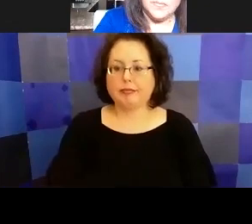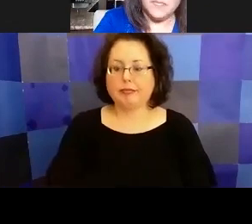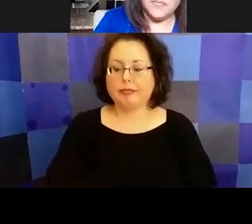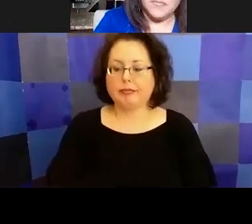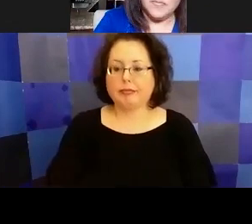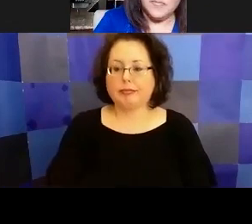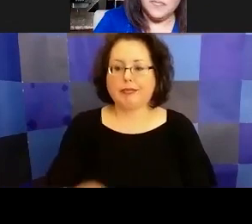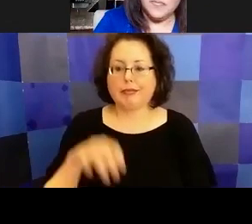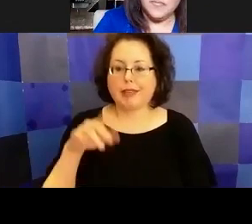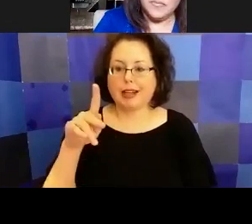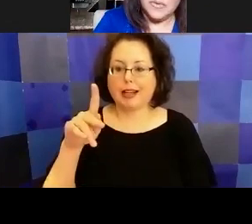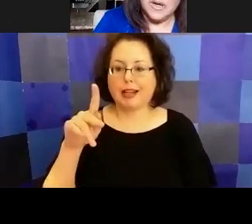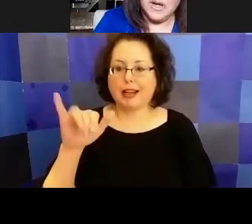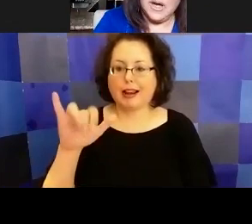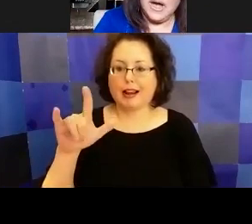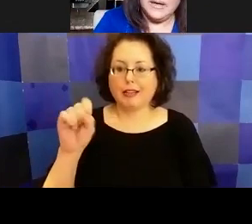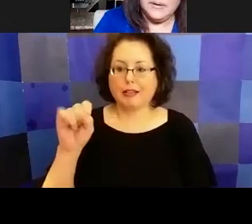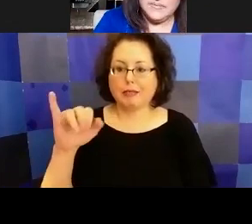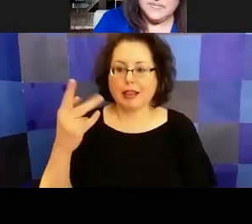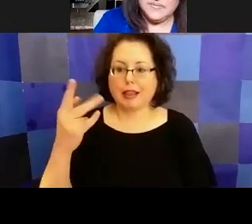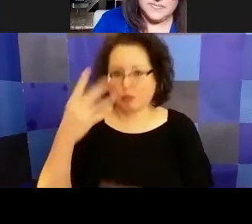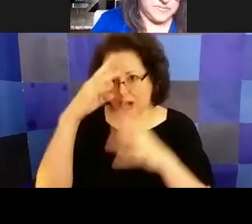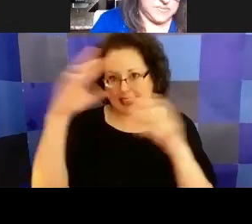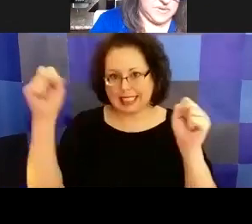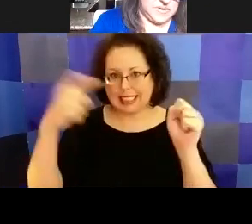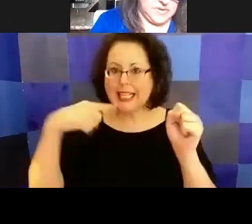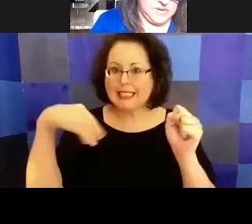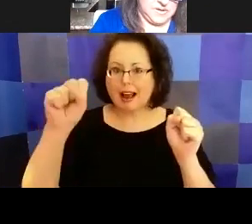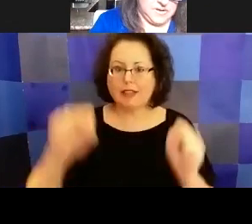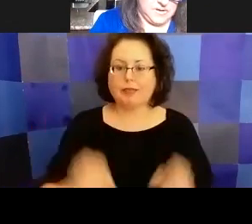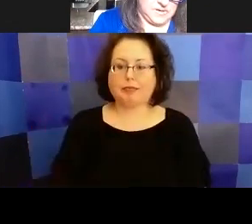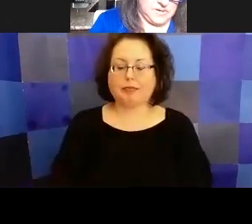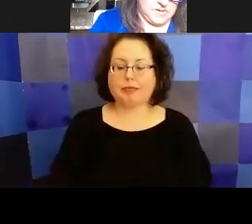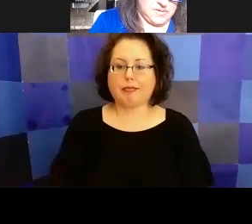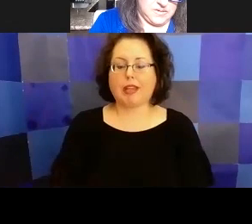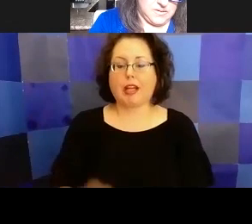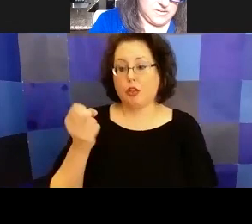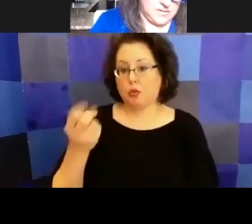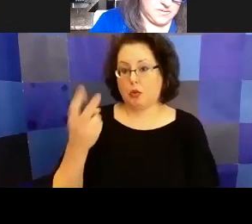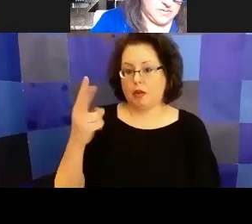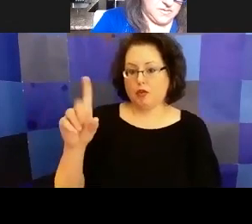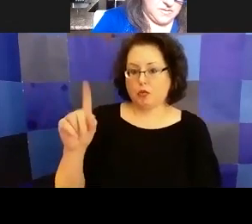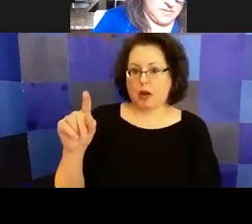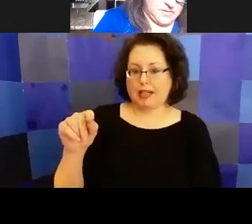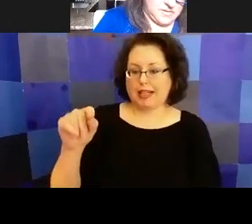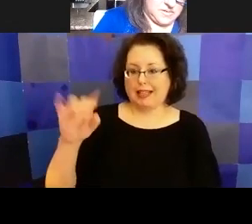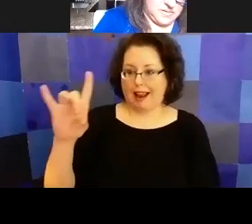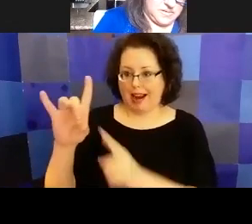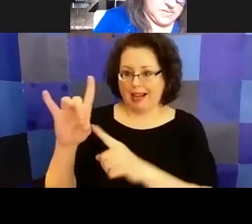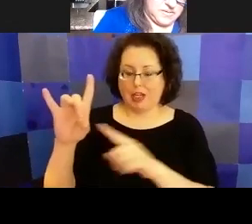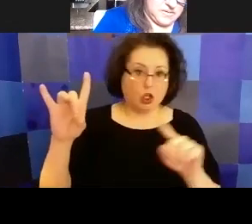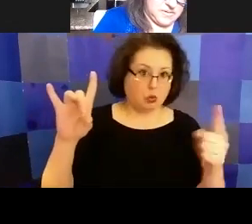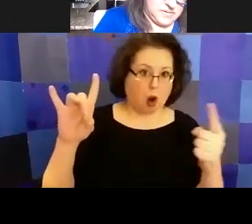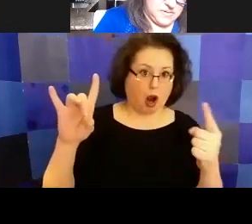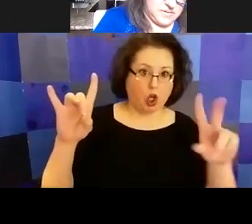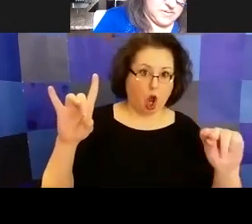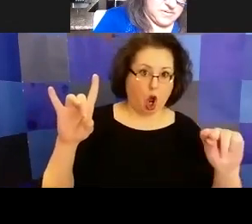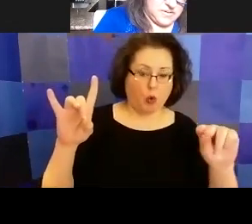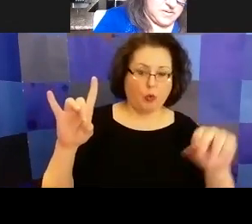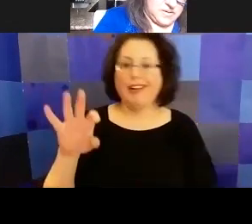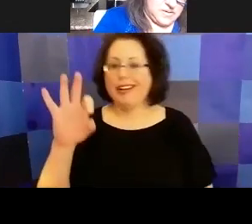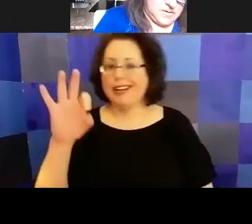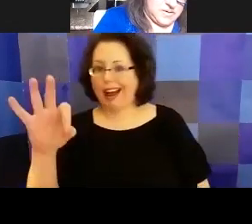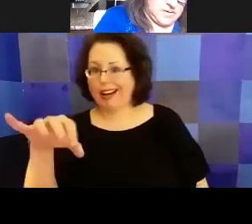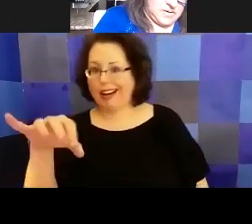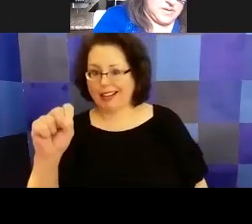Mrs. Kelsmith, President. Aye. On Bill 1220, ayes 8, noes 1. All other bills, ayes 9, noes